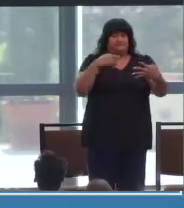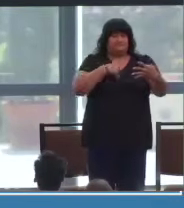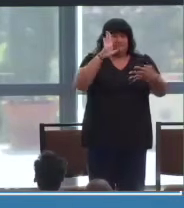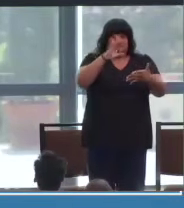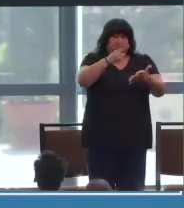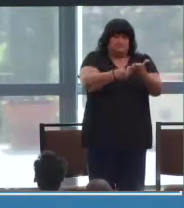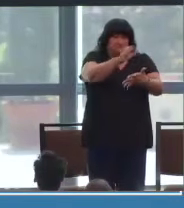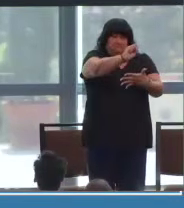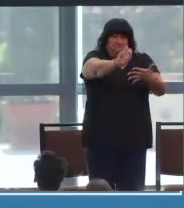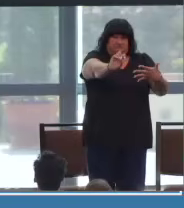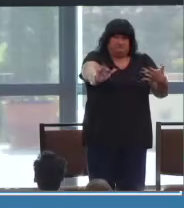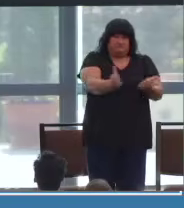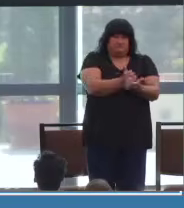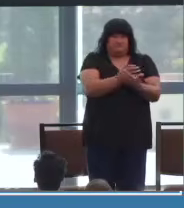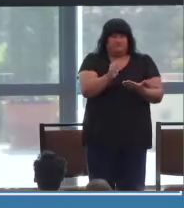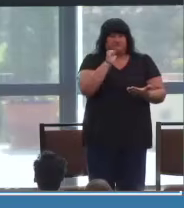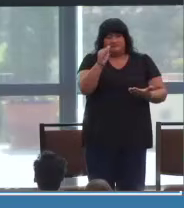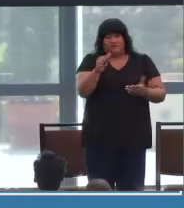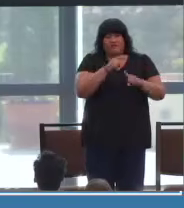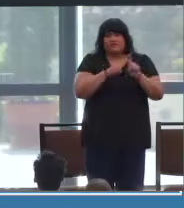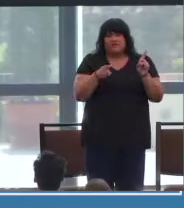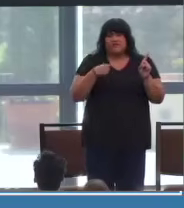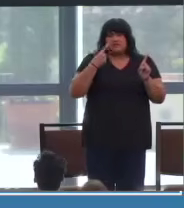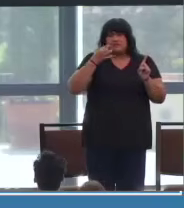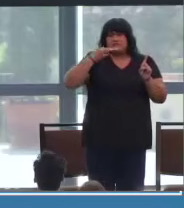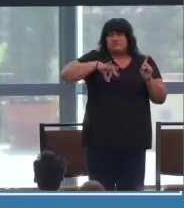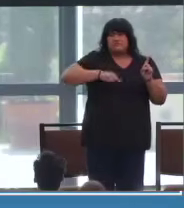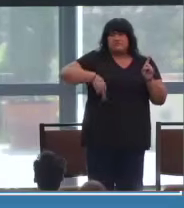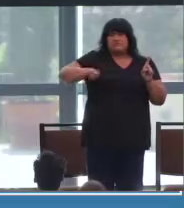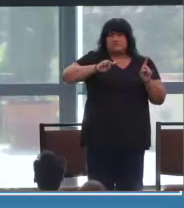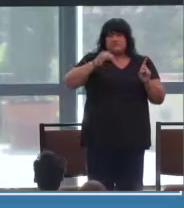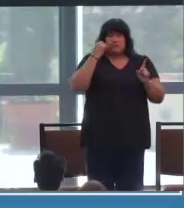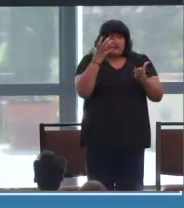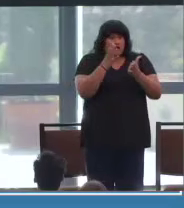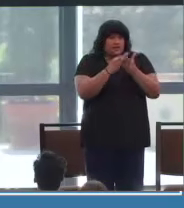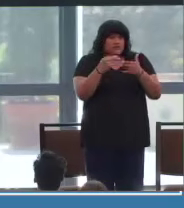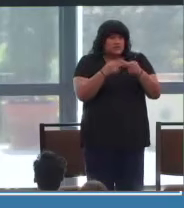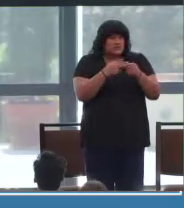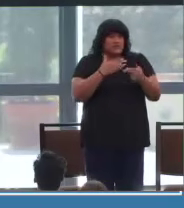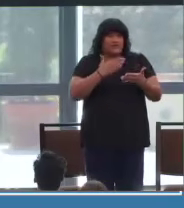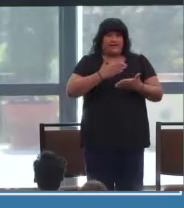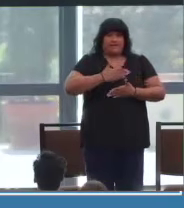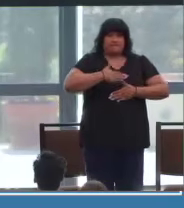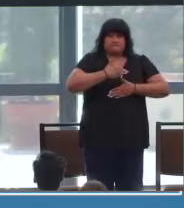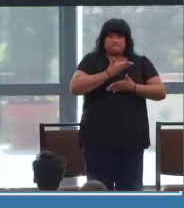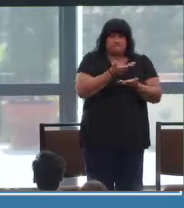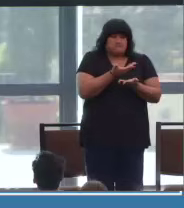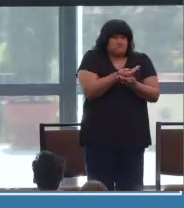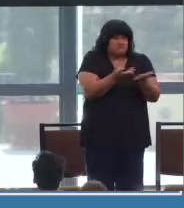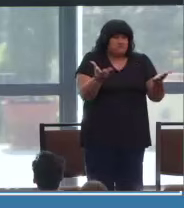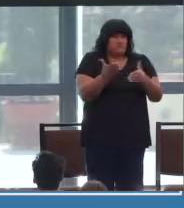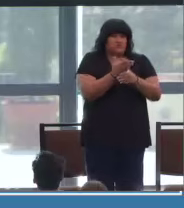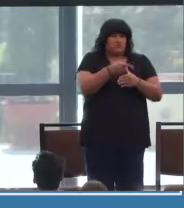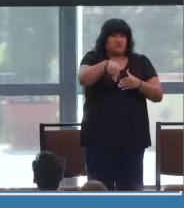go through everything, but I thought it was actually kind of helpful. And if you want copies of these slides, I'm happy to share them with you so you can kind of use this